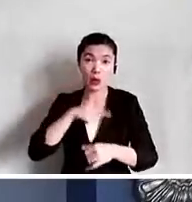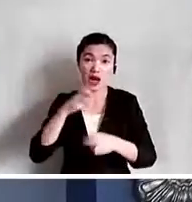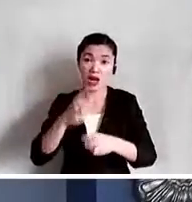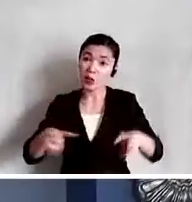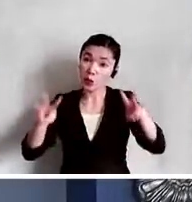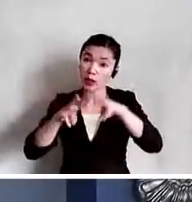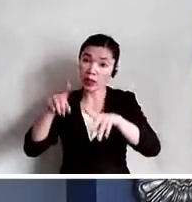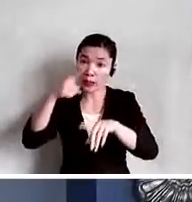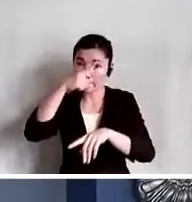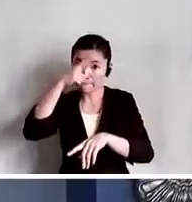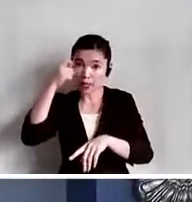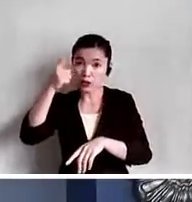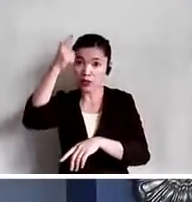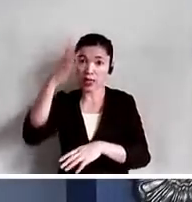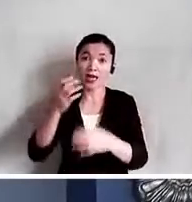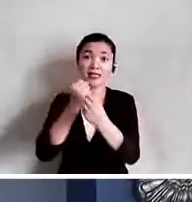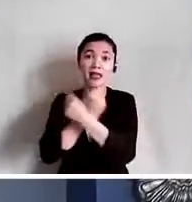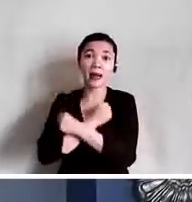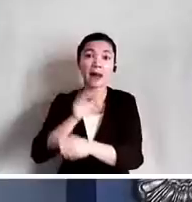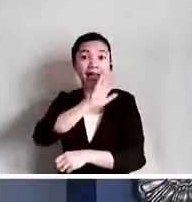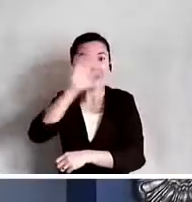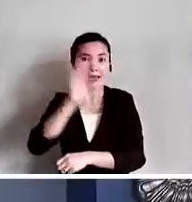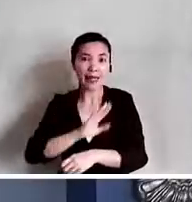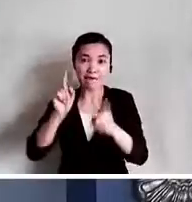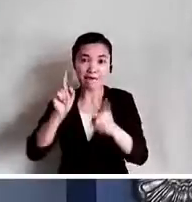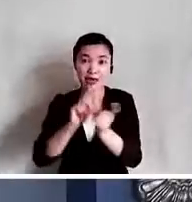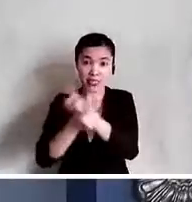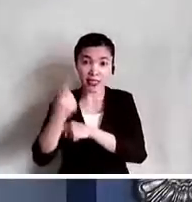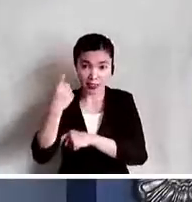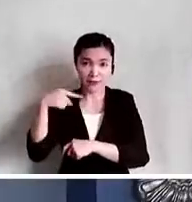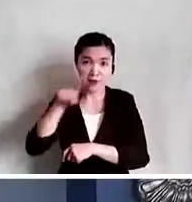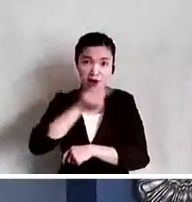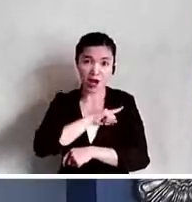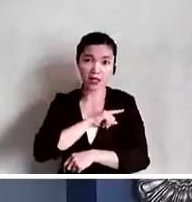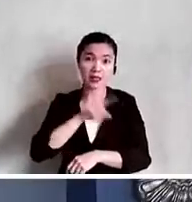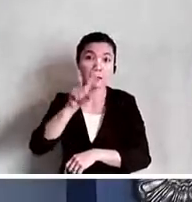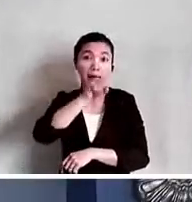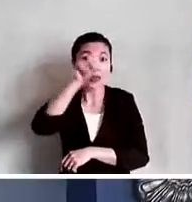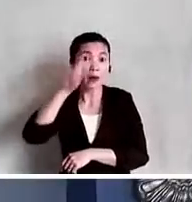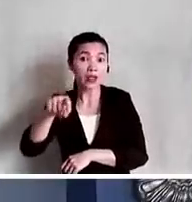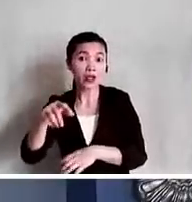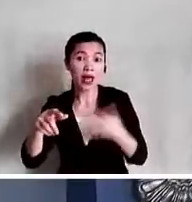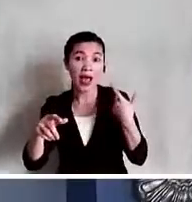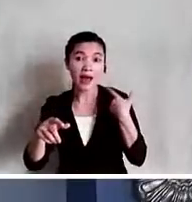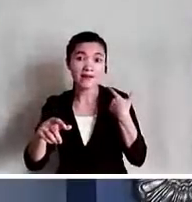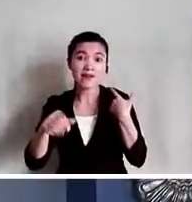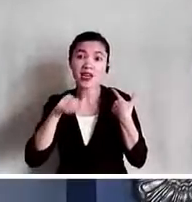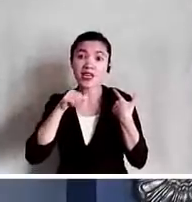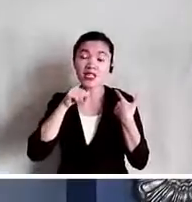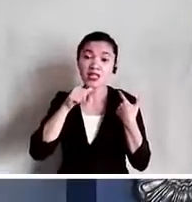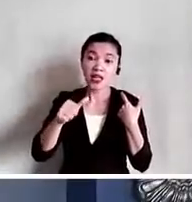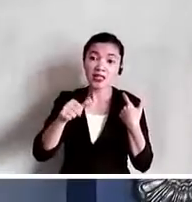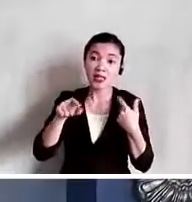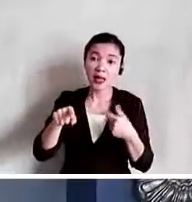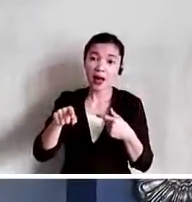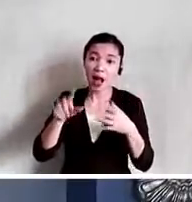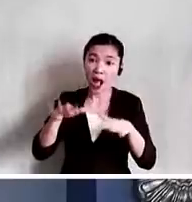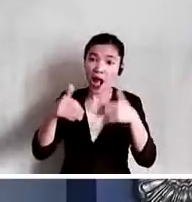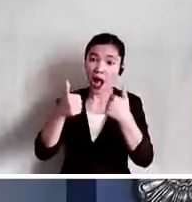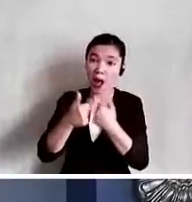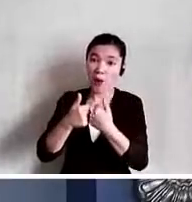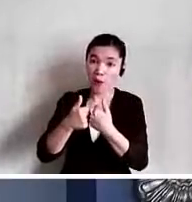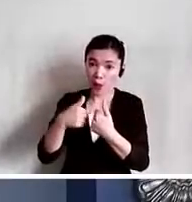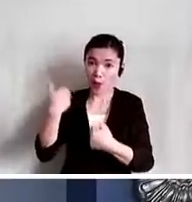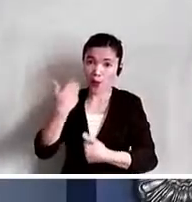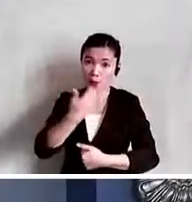kanatong tanan. The thing is, it does not matter how we or